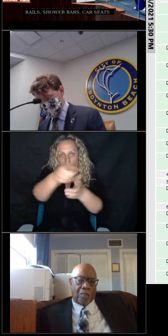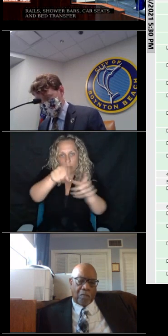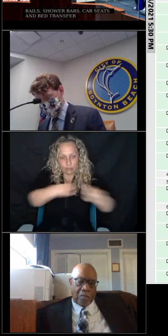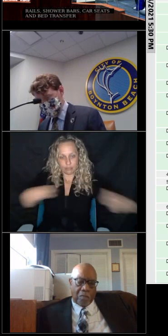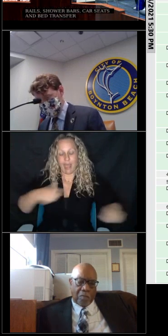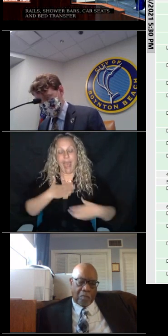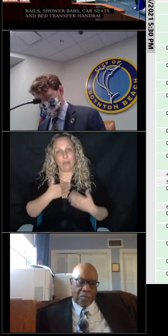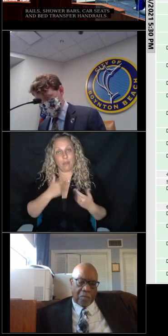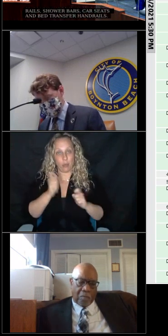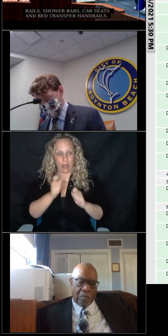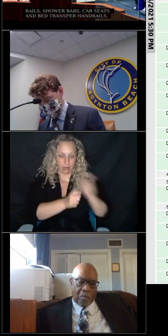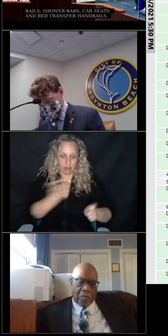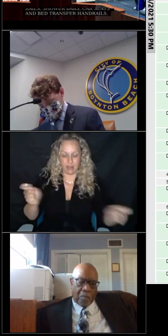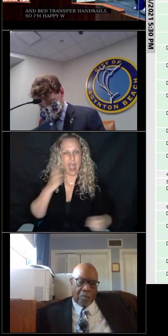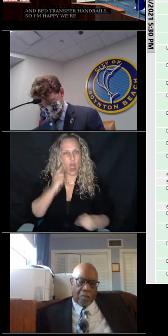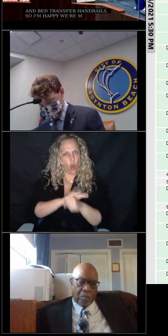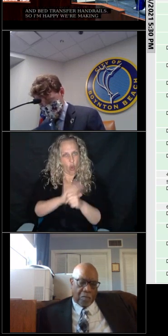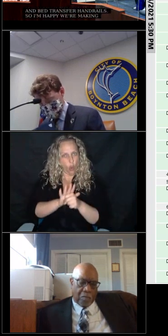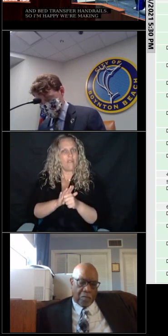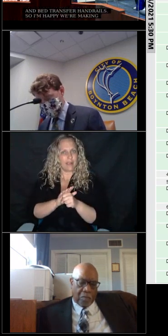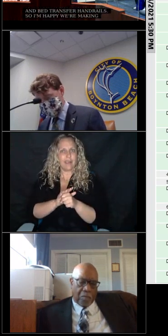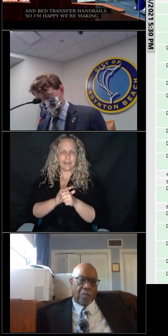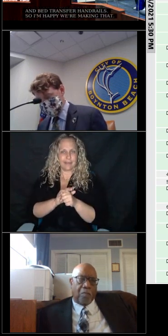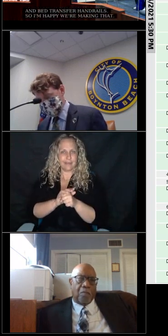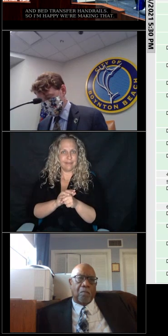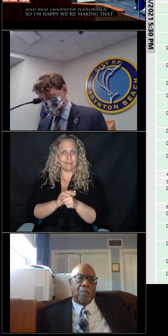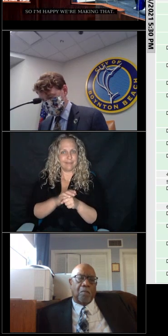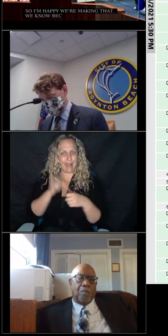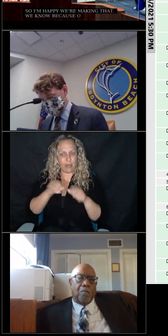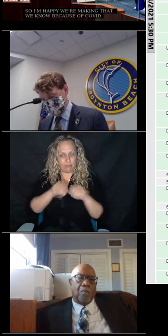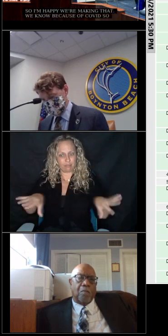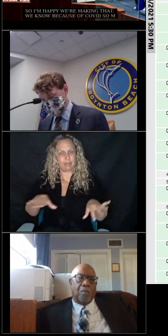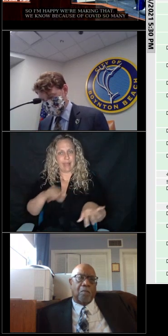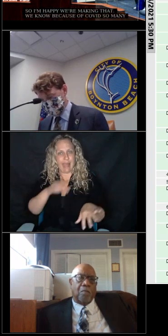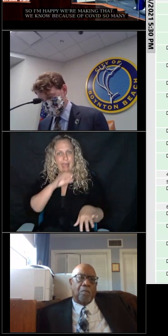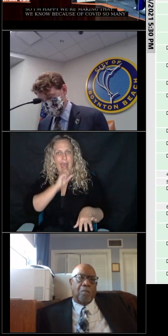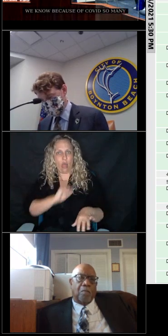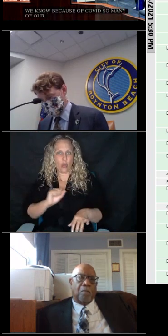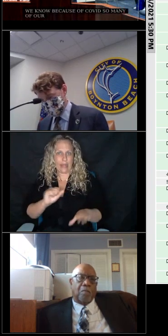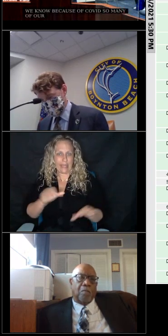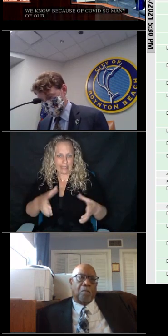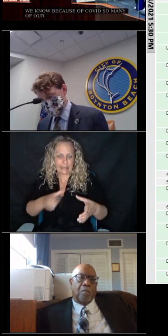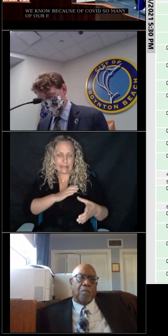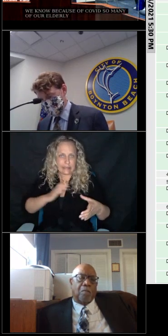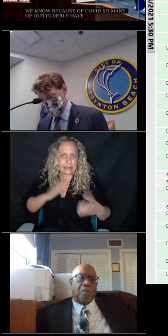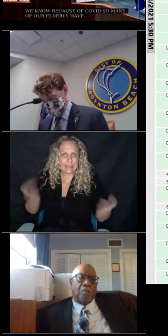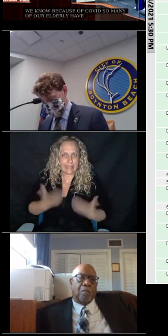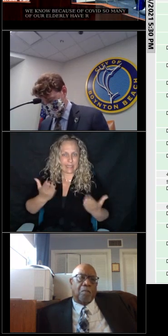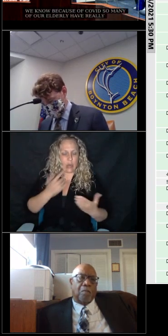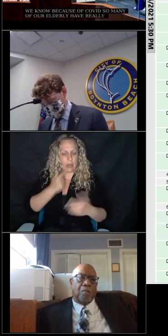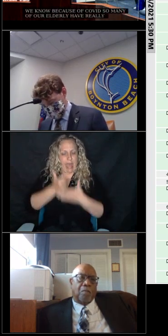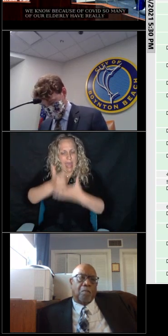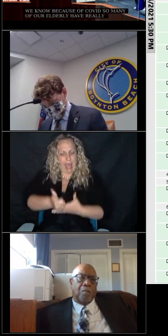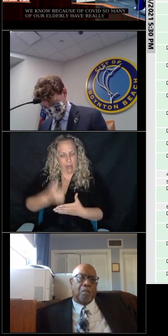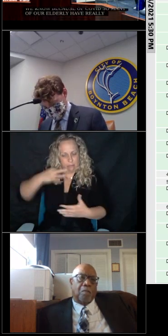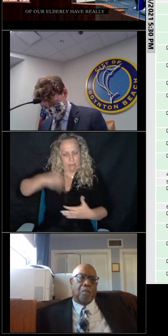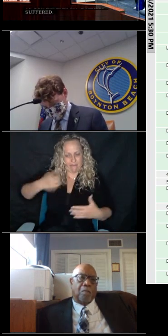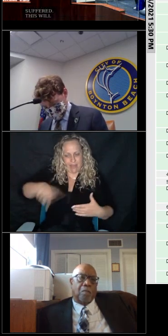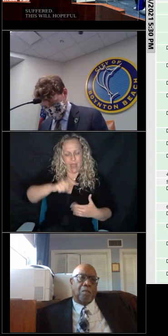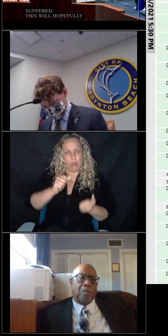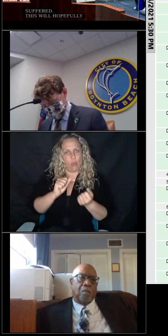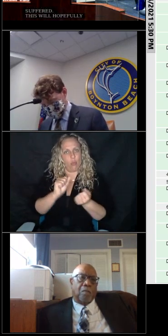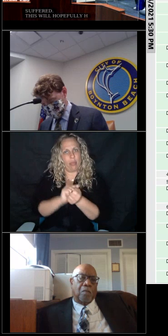so many of our elderly have really suffered, and this will hopefully help people have dignity to age in place. As